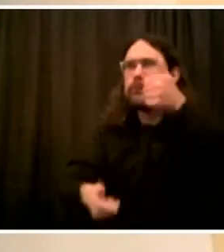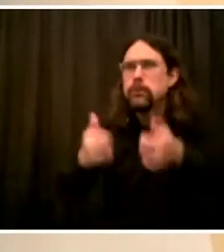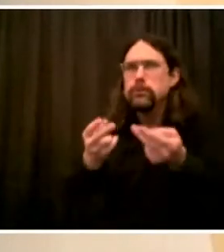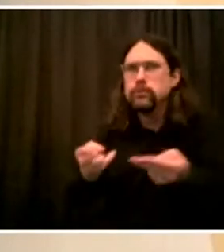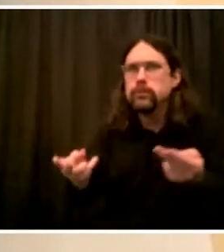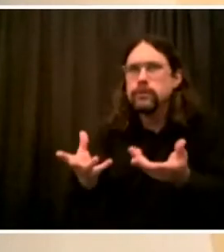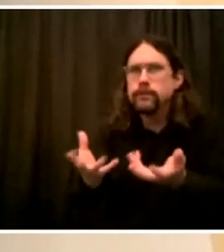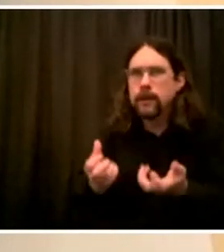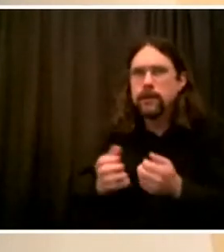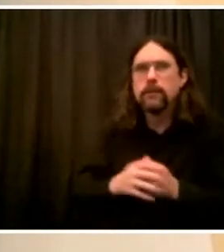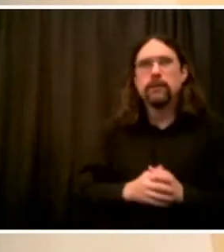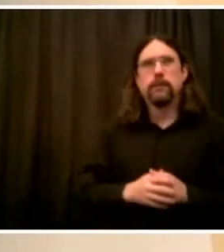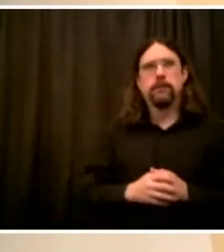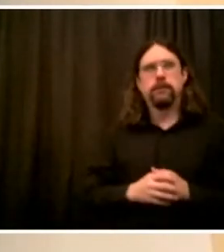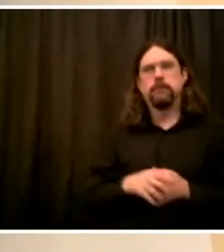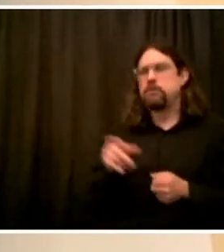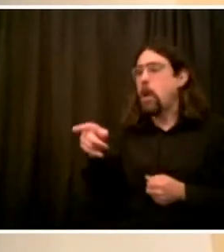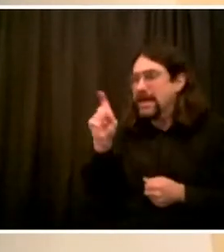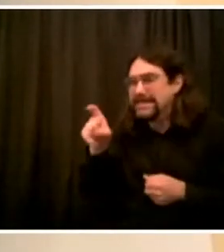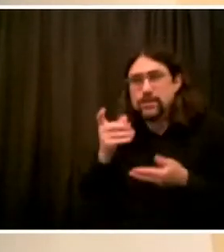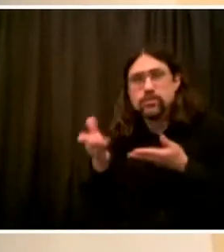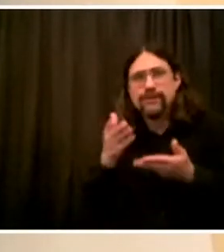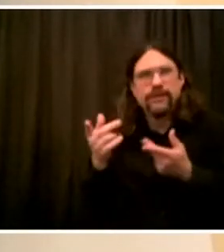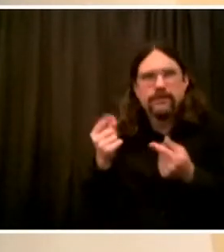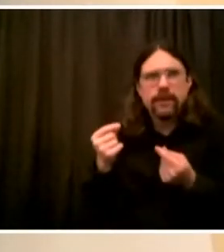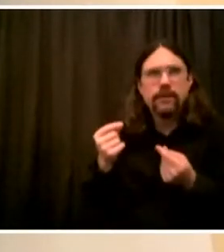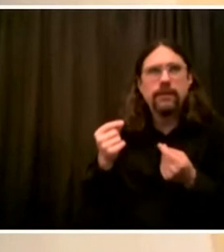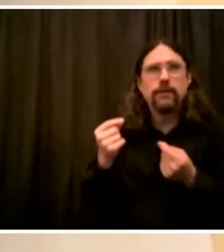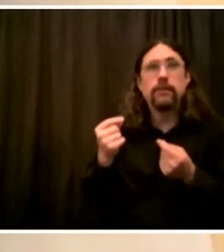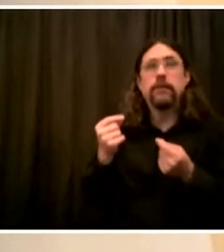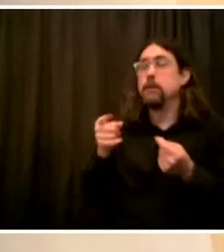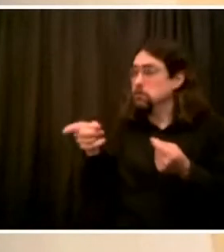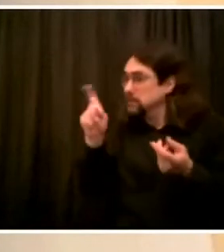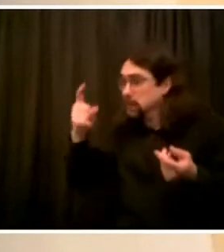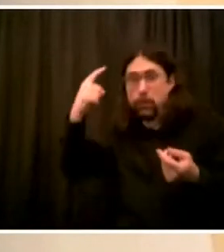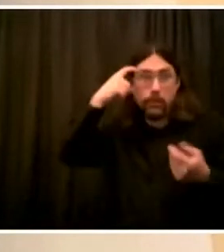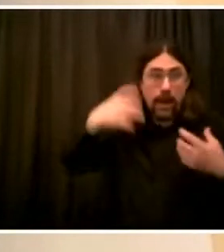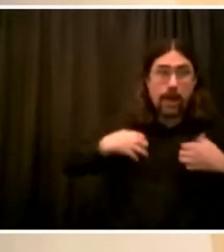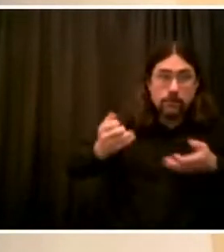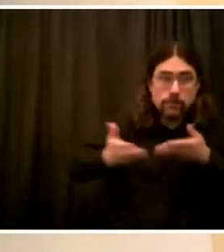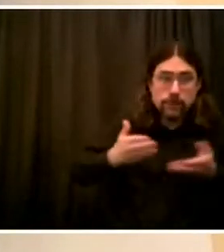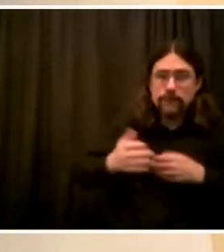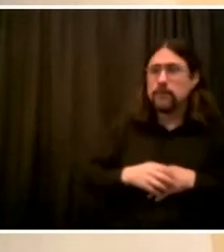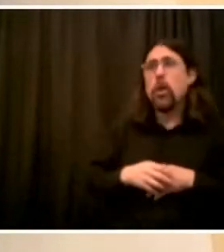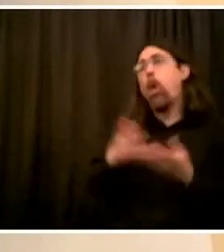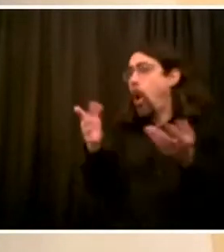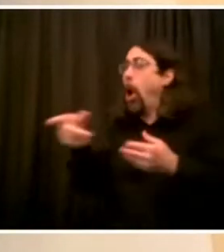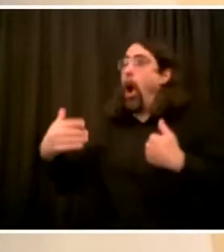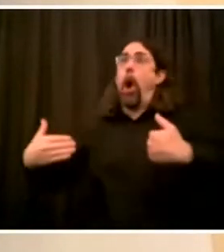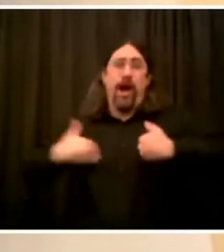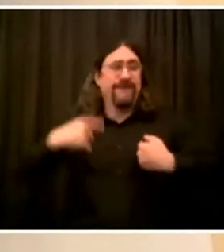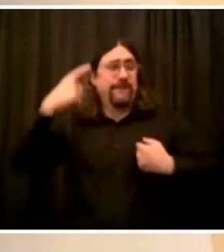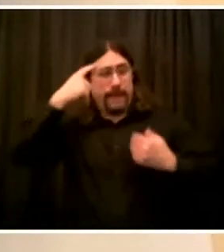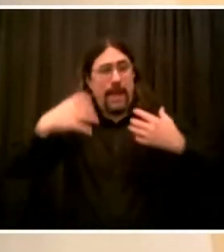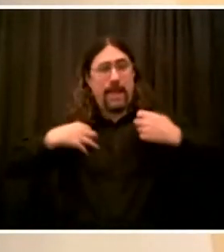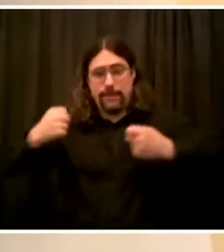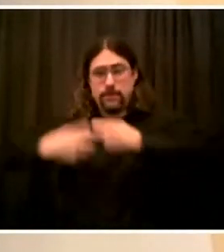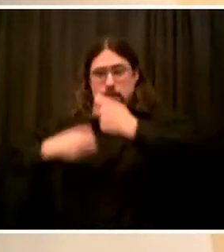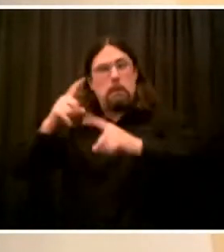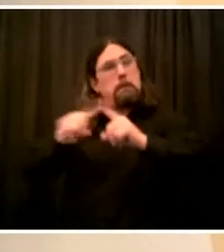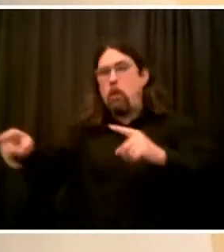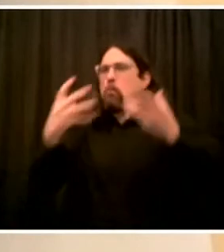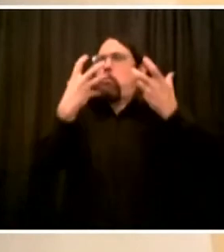health services that we think are critical to provide. And part of building trust is to get the person to accept that helping hand that will help them come